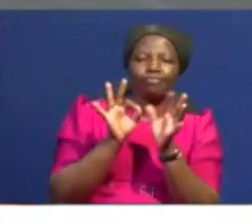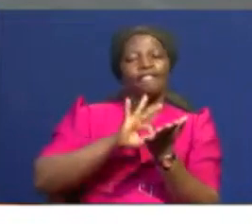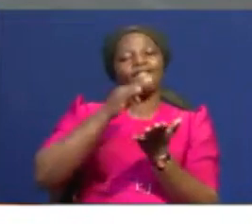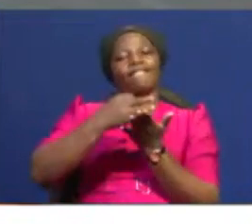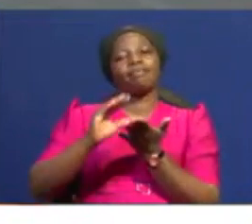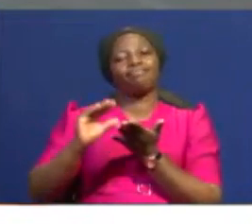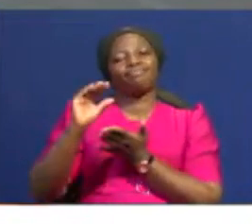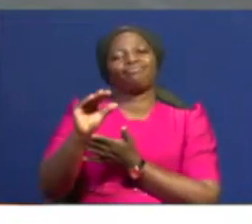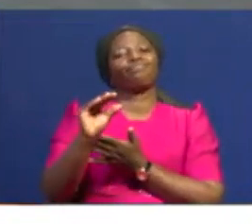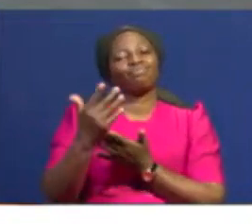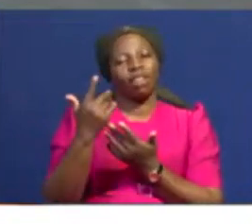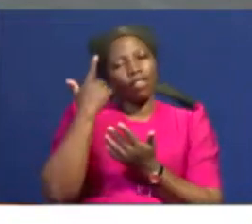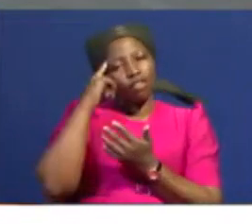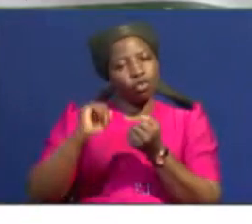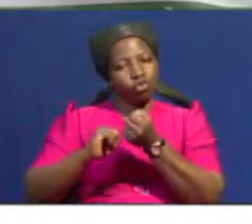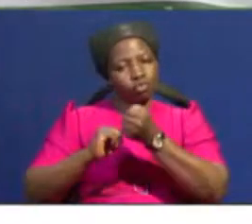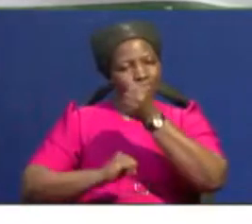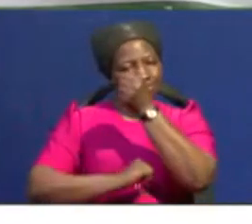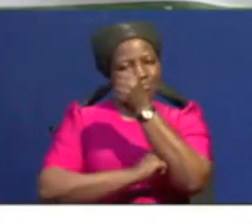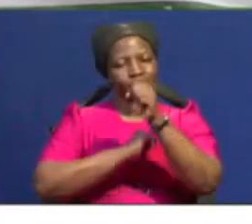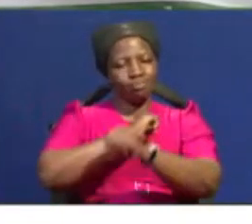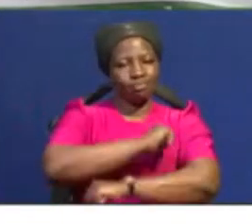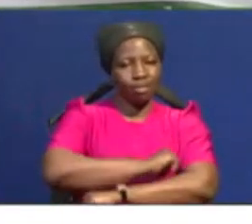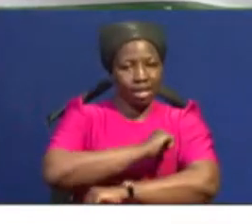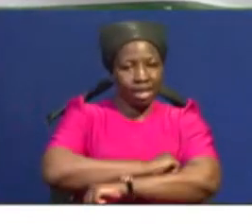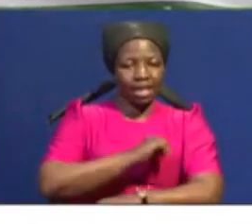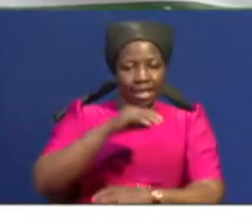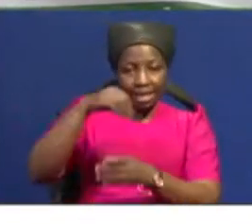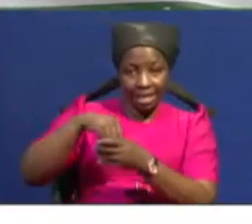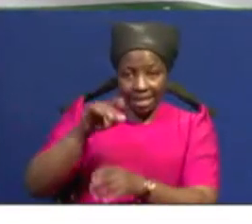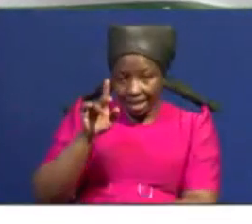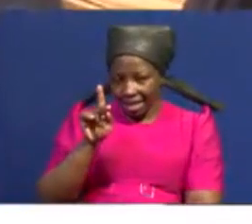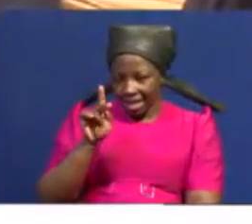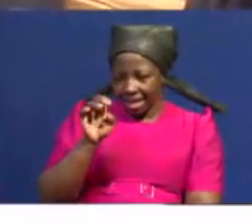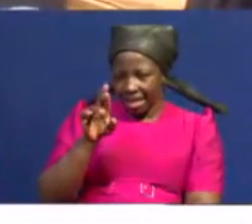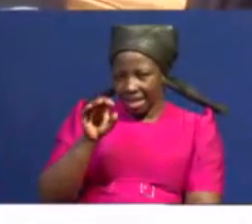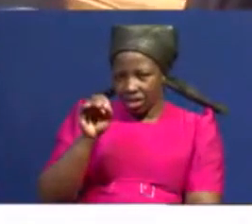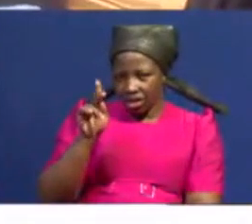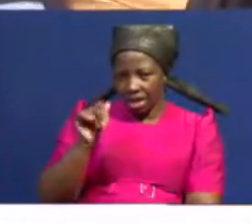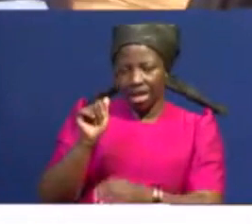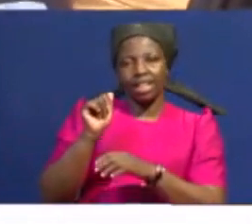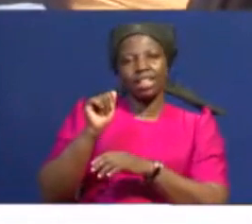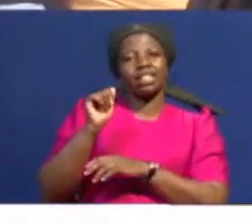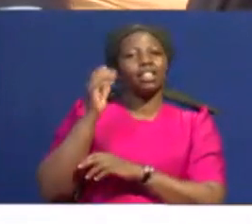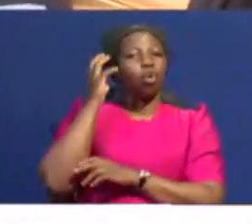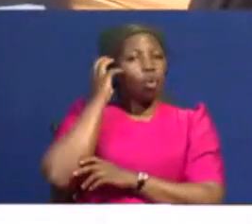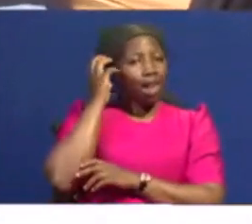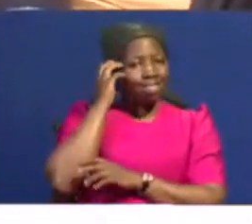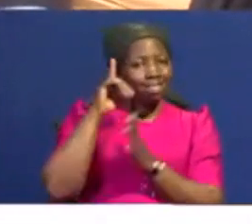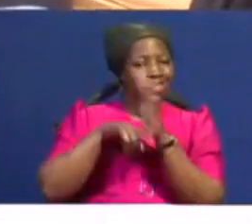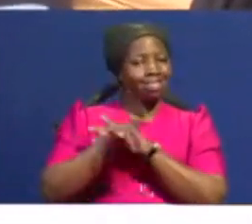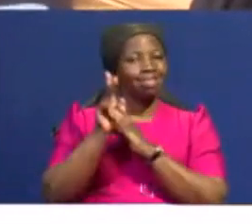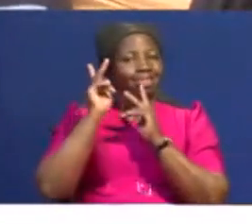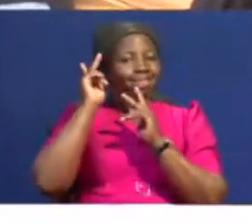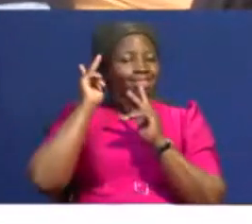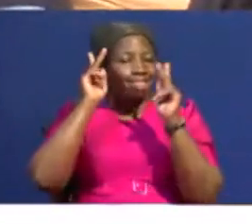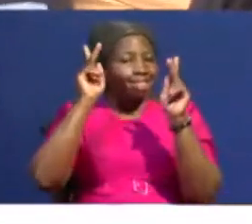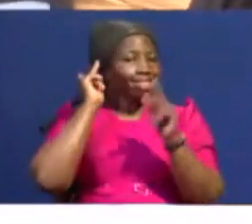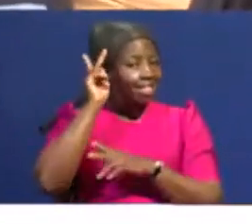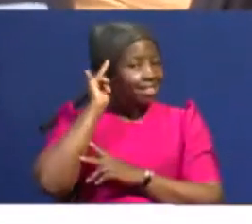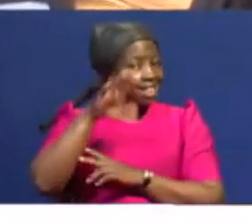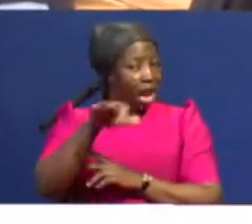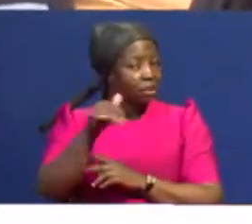Presiding over the first graduation at Keroka Technical Training Institute in Kisii County, Dr. Esther said the move will